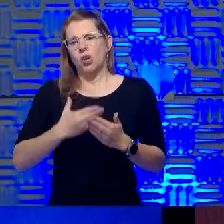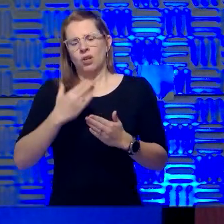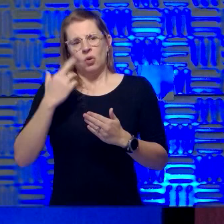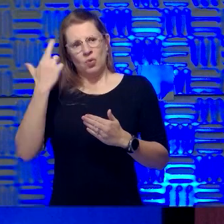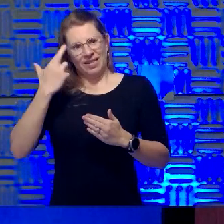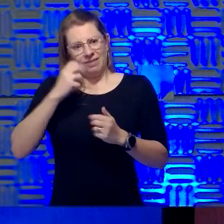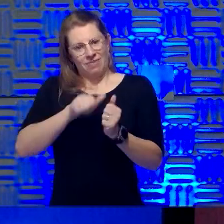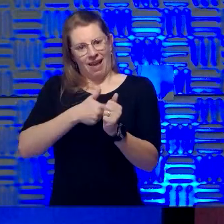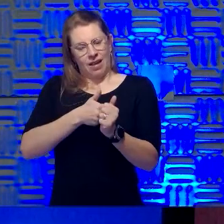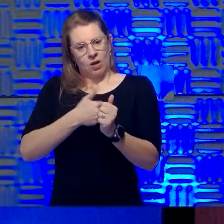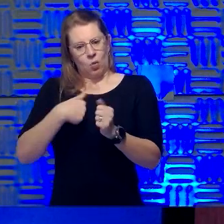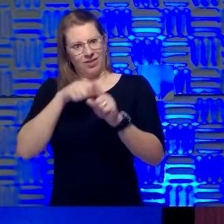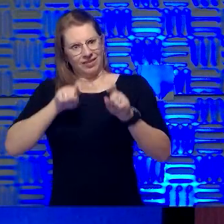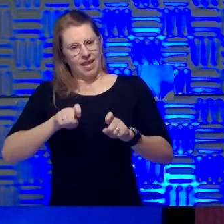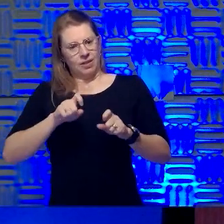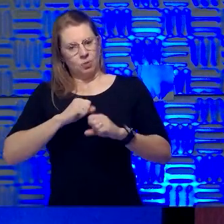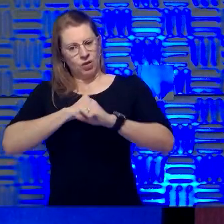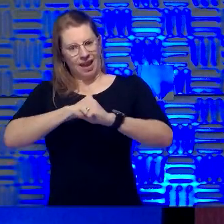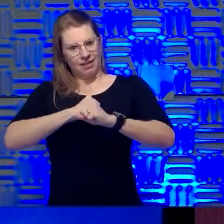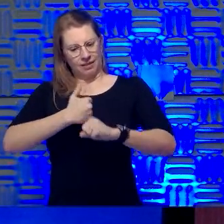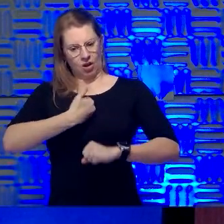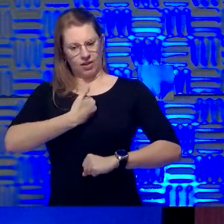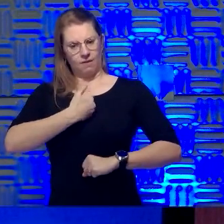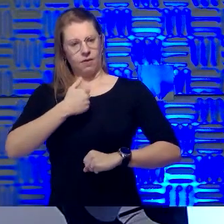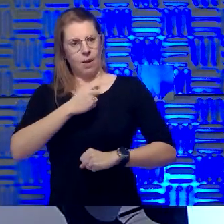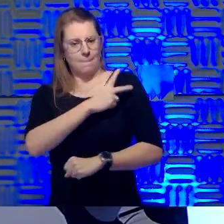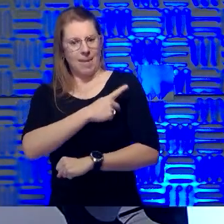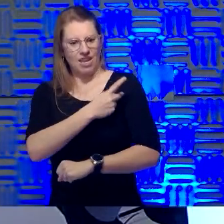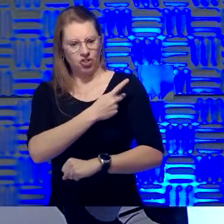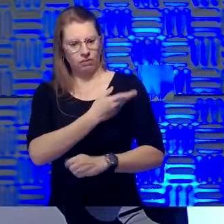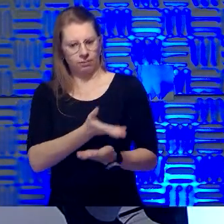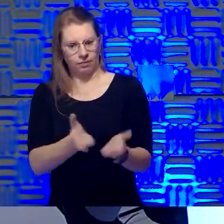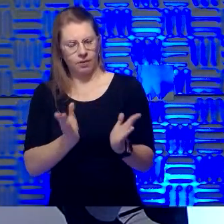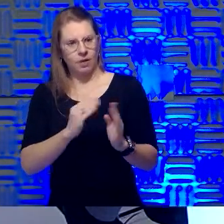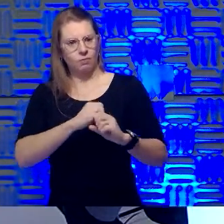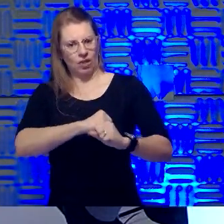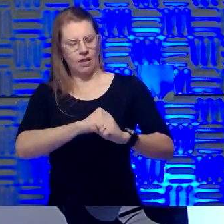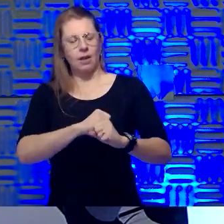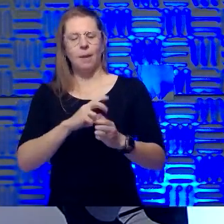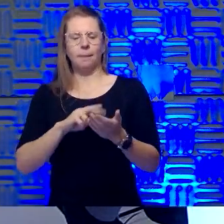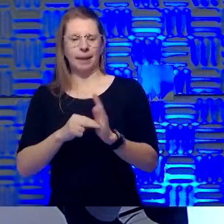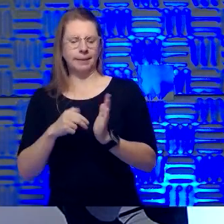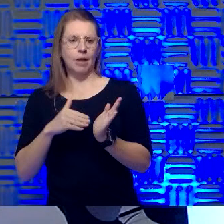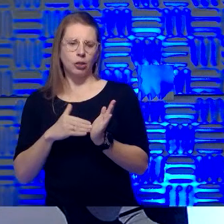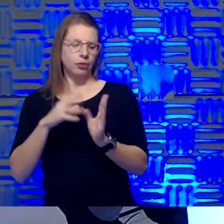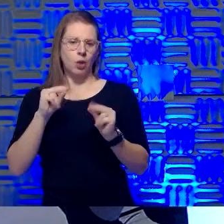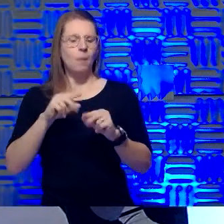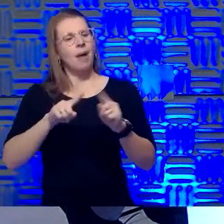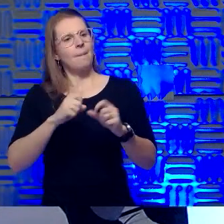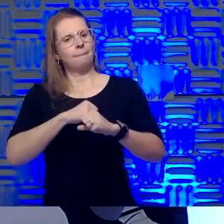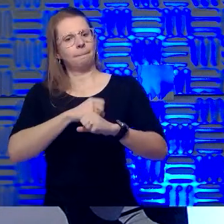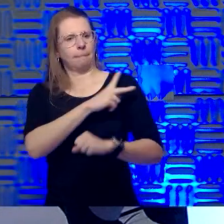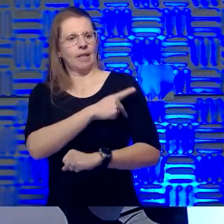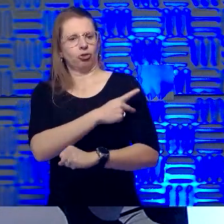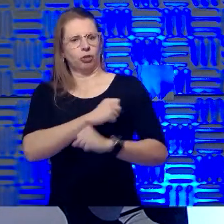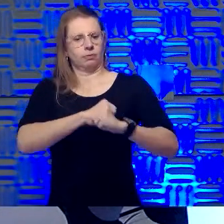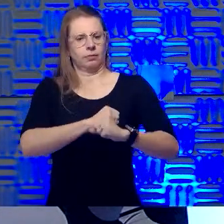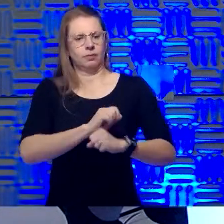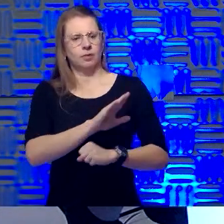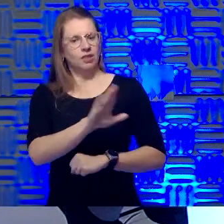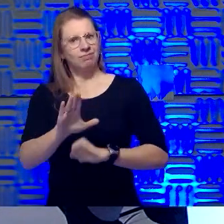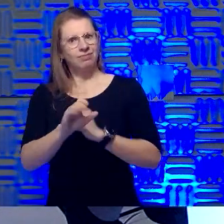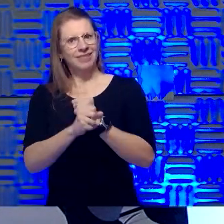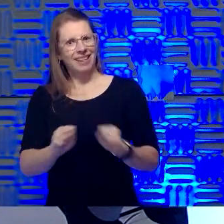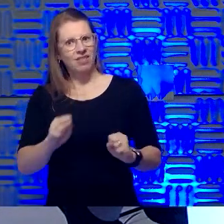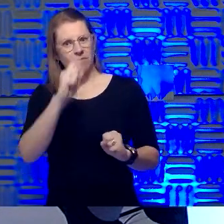take tests to protect ourselves, Dana, or for our patients to be protected, not us, the physicians, but rather the patient to be protected. Safety. Because we